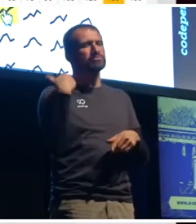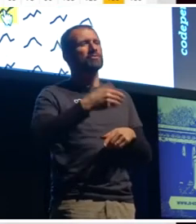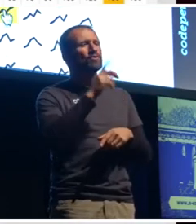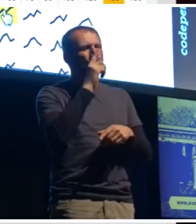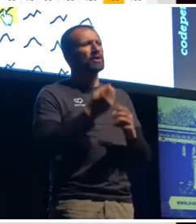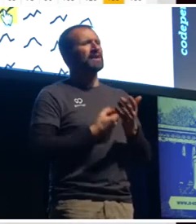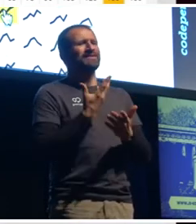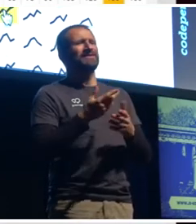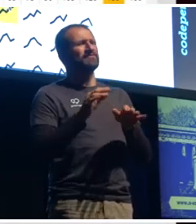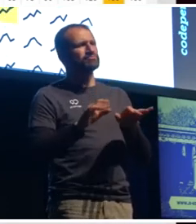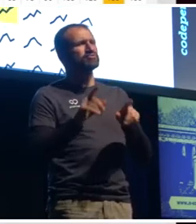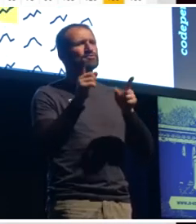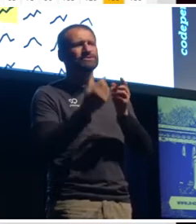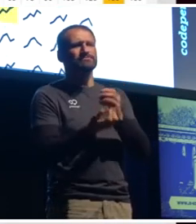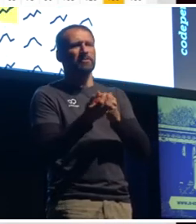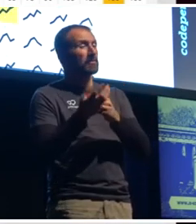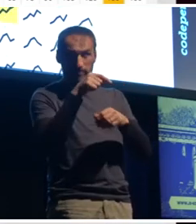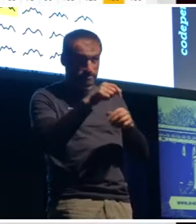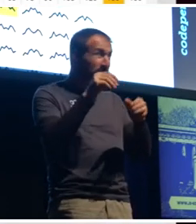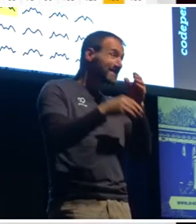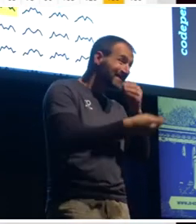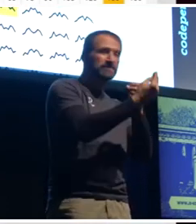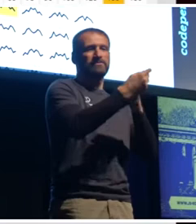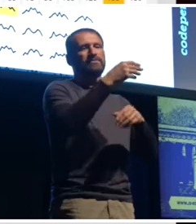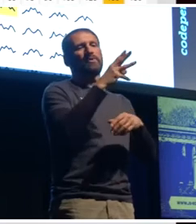is the Web Audio API used to make this really cool